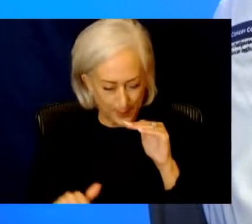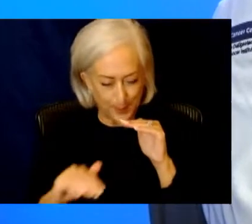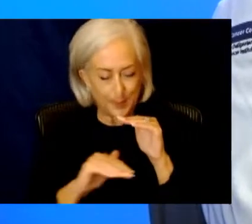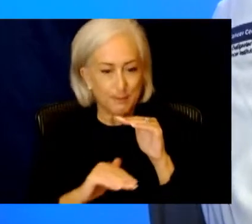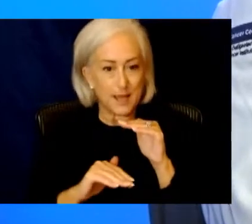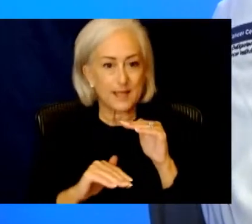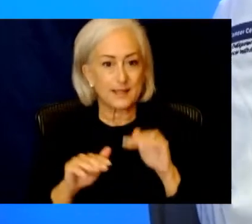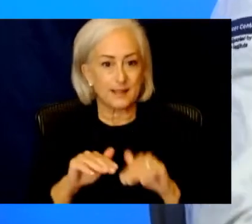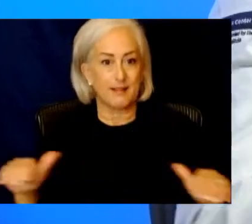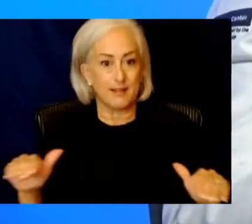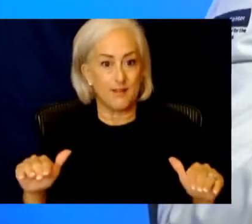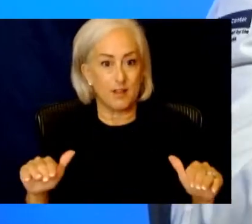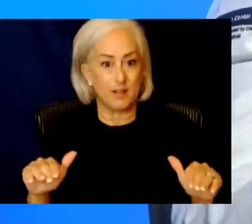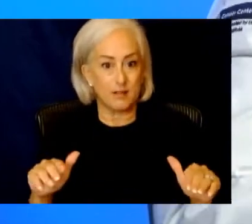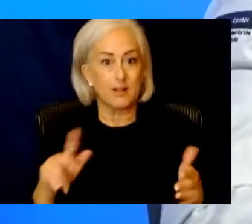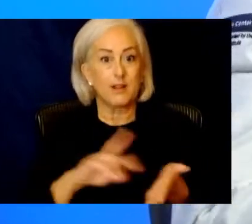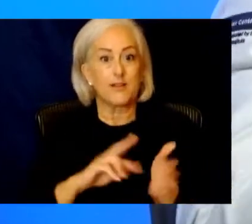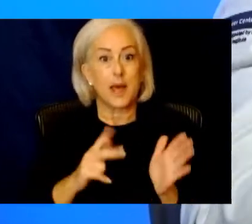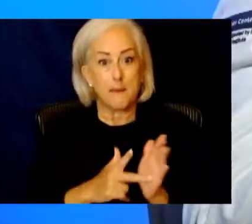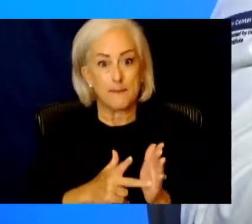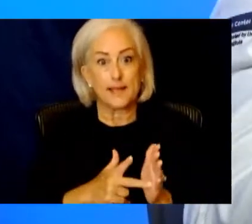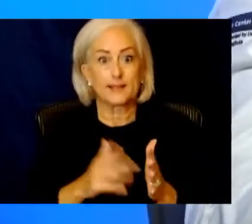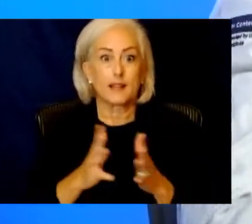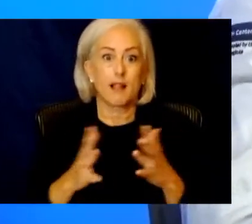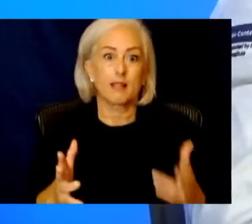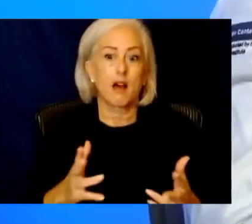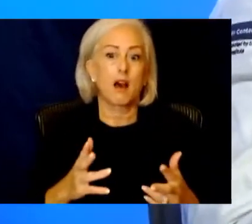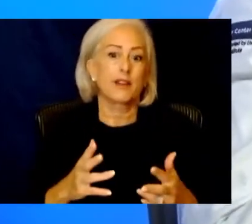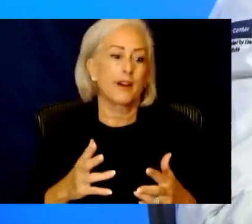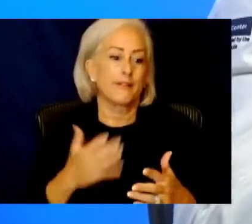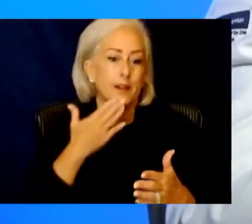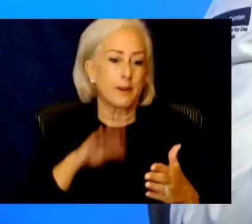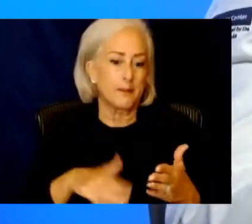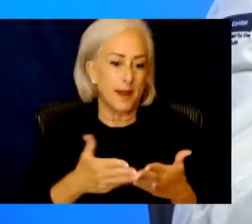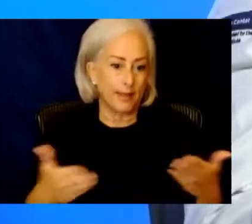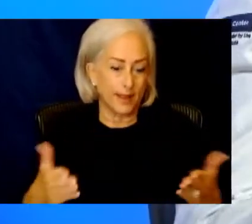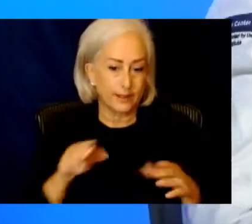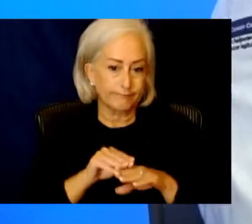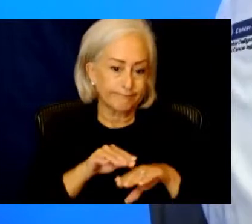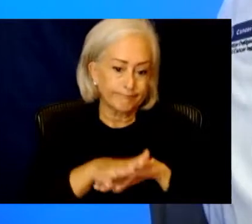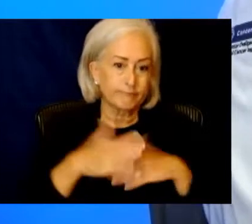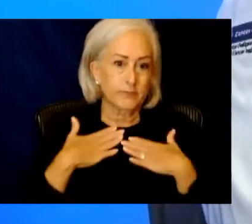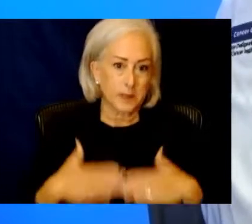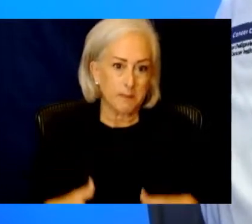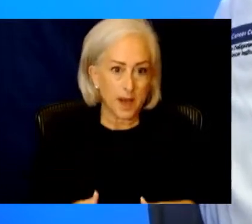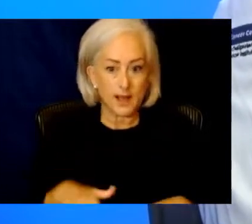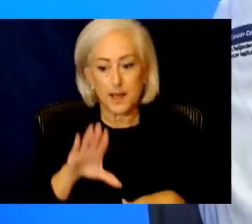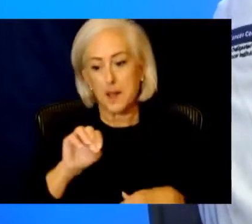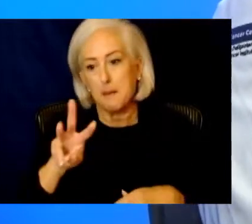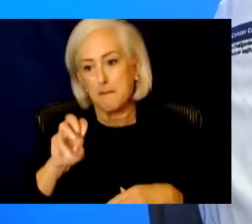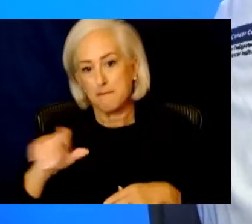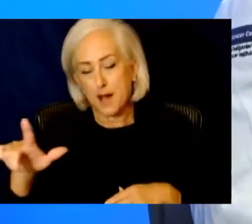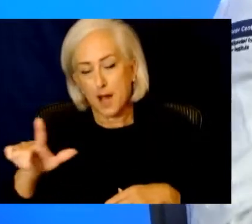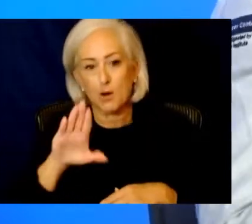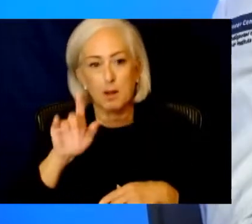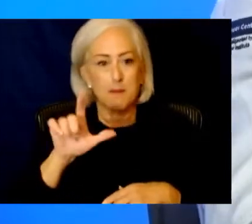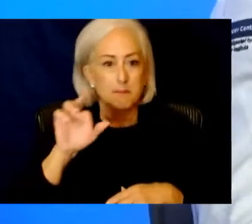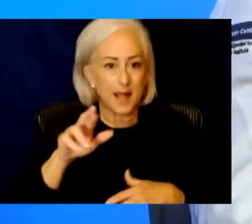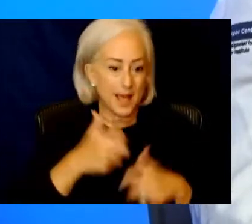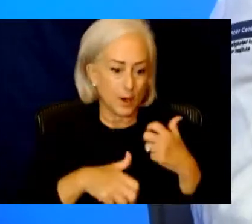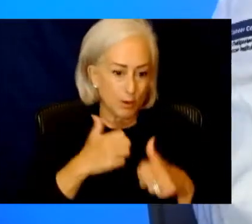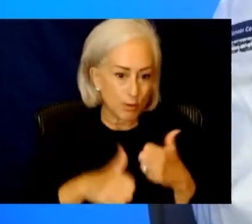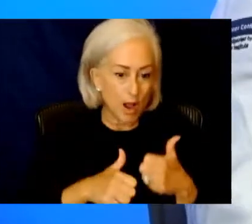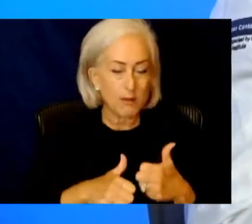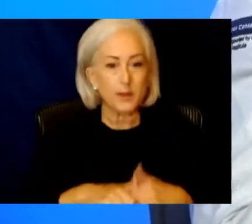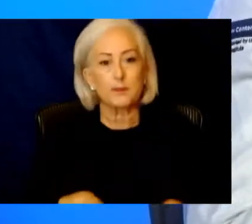lot of toxicities, including, sexual dysfunction, fertility issues, bowel and bladder issues that are long-term and could affect